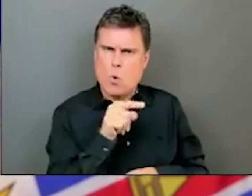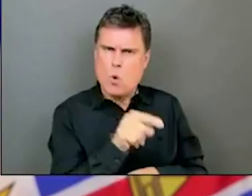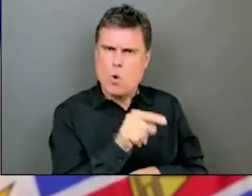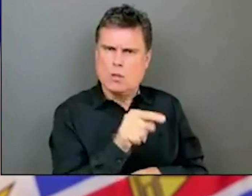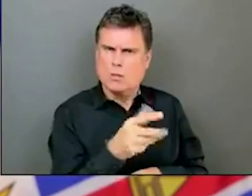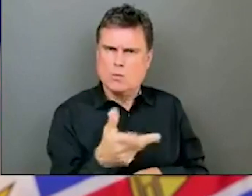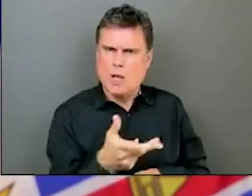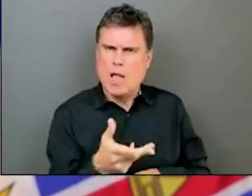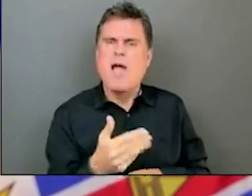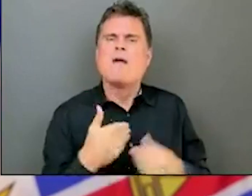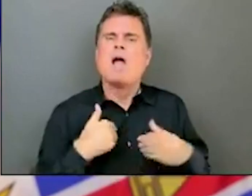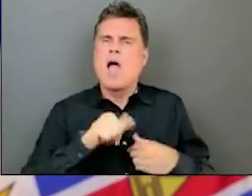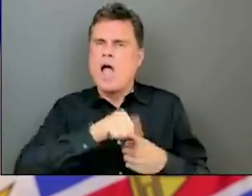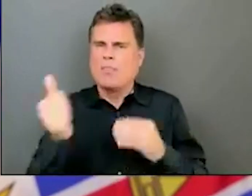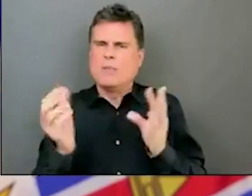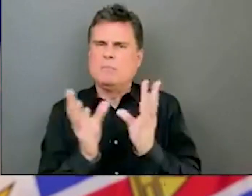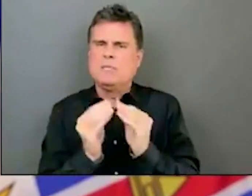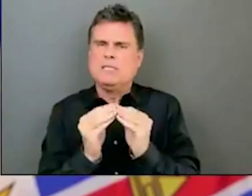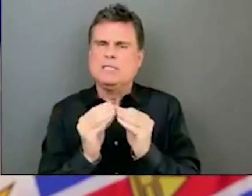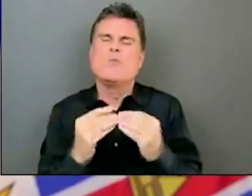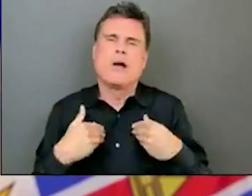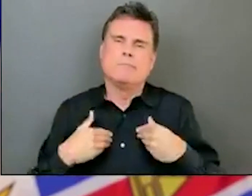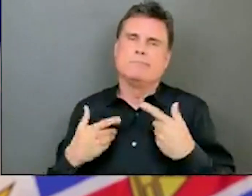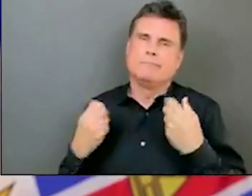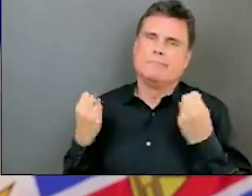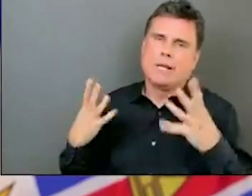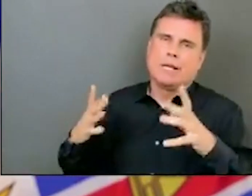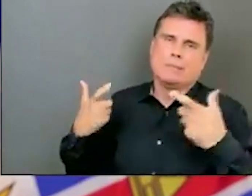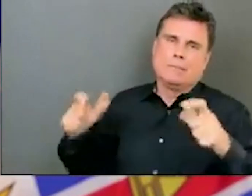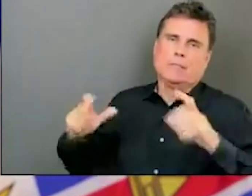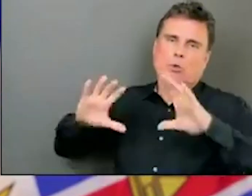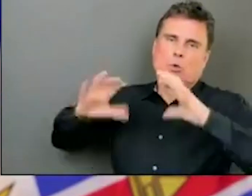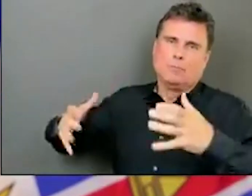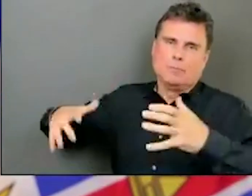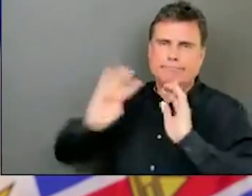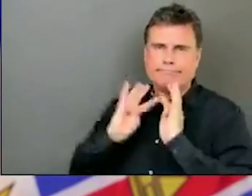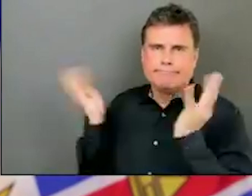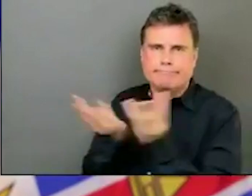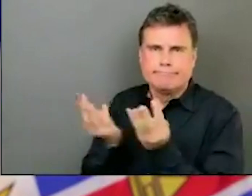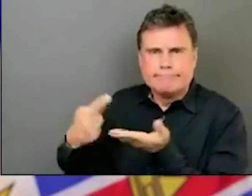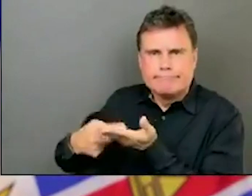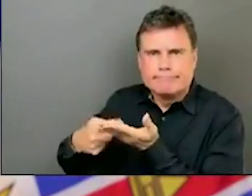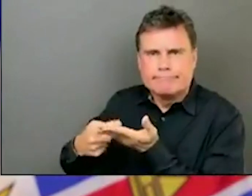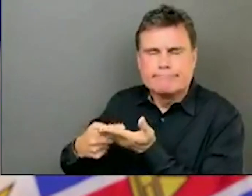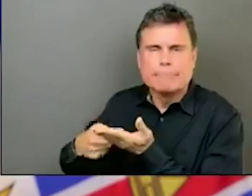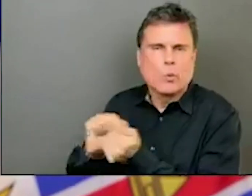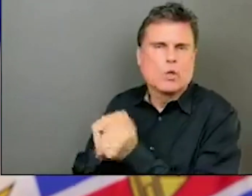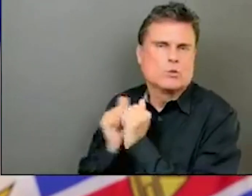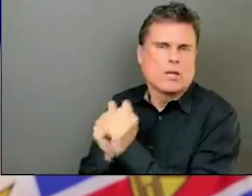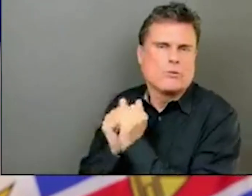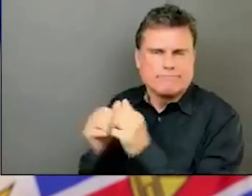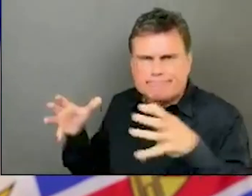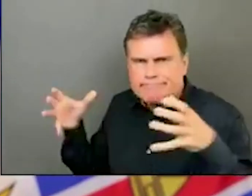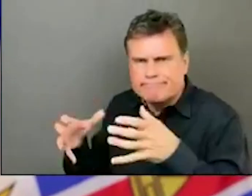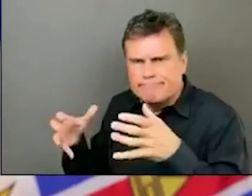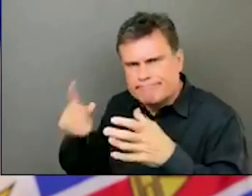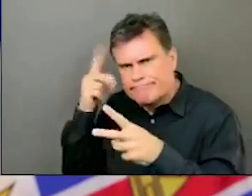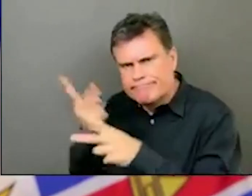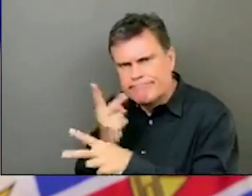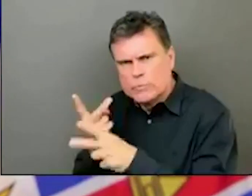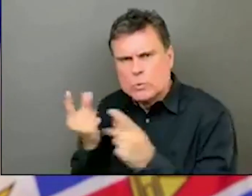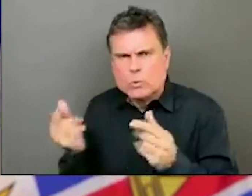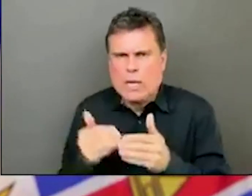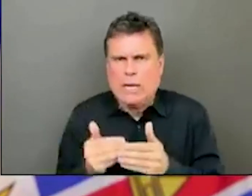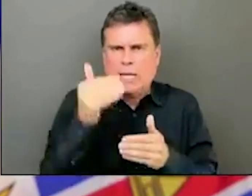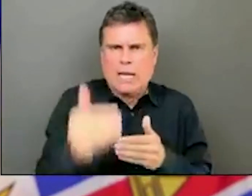have another meeting with, as I mentioned today, that we have a large team that we work together on these issues and find